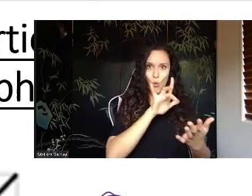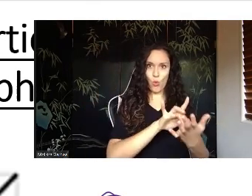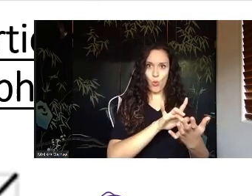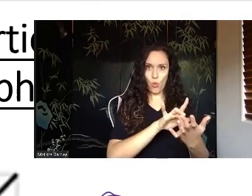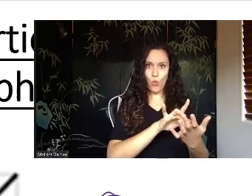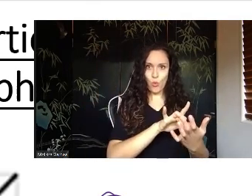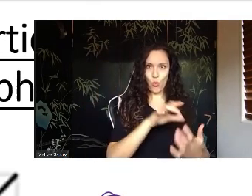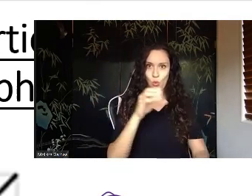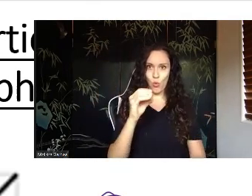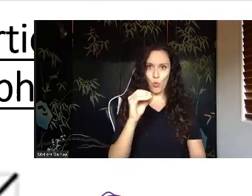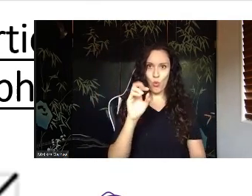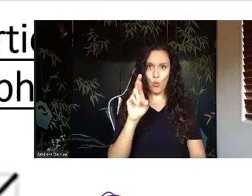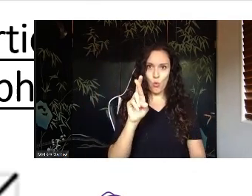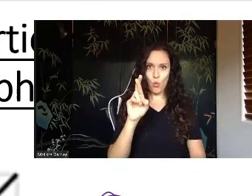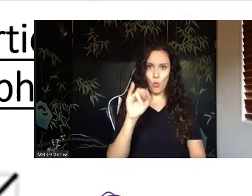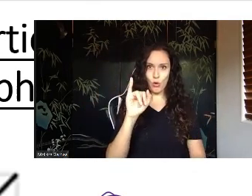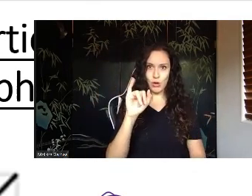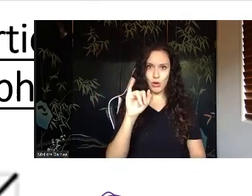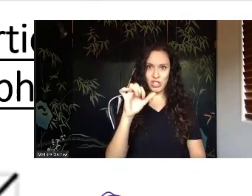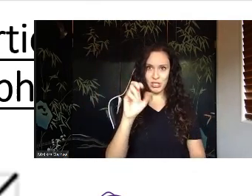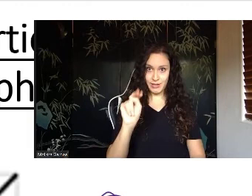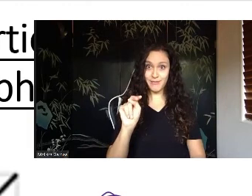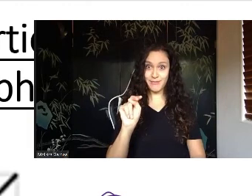goes through the origin.